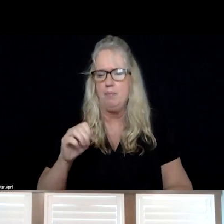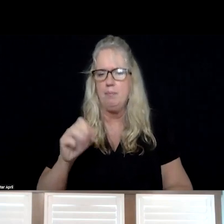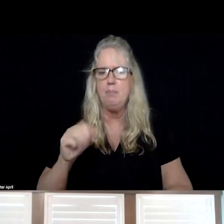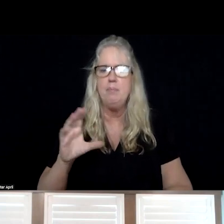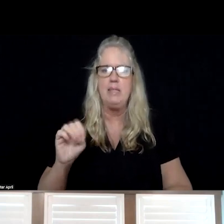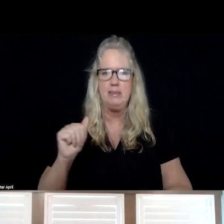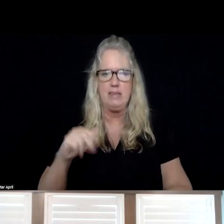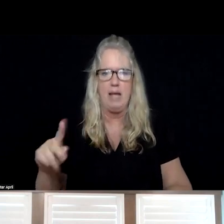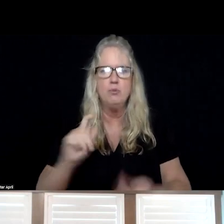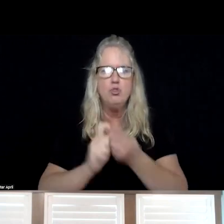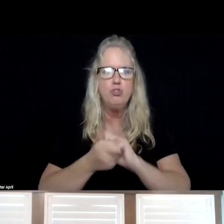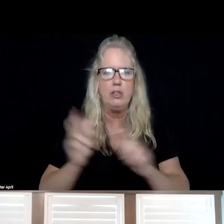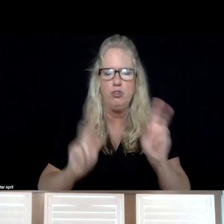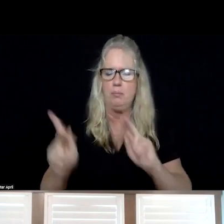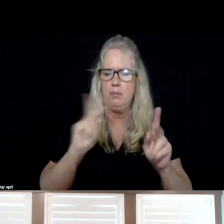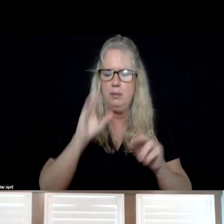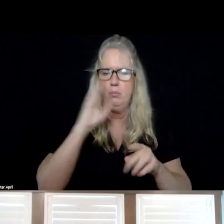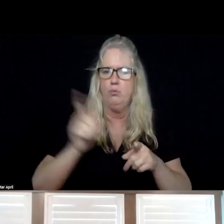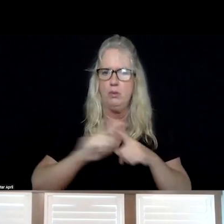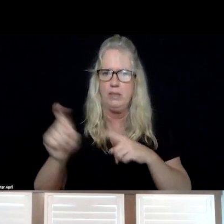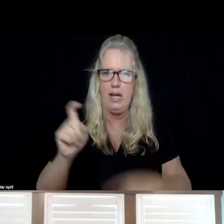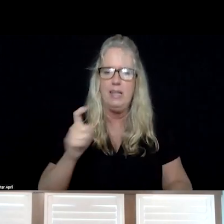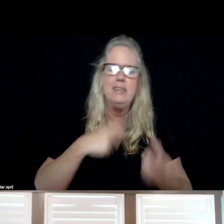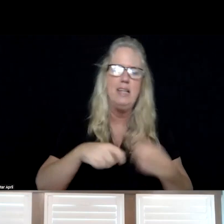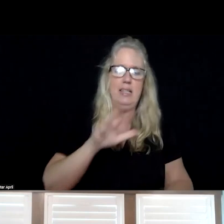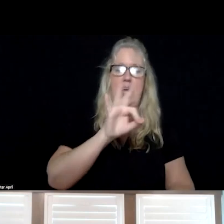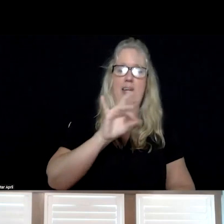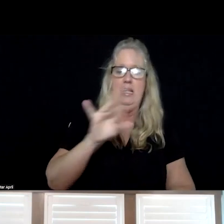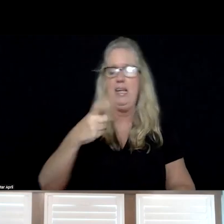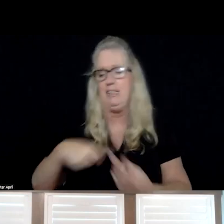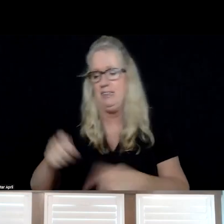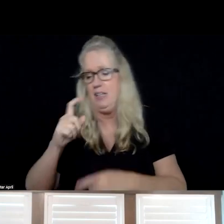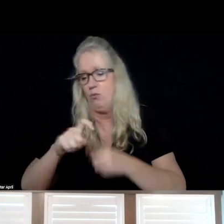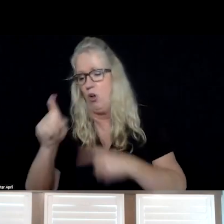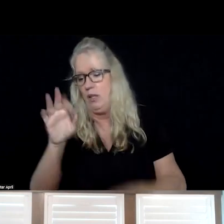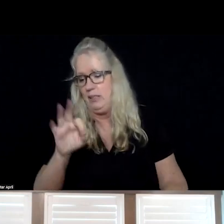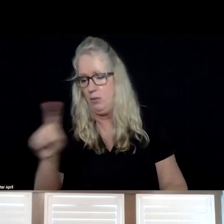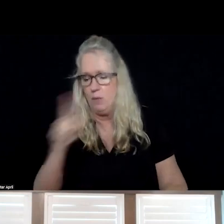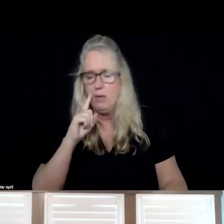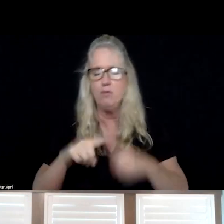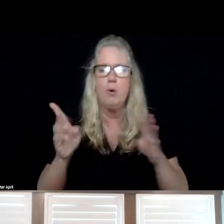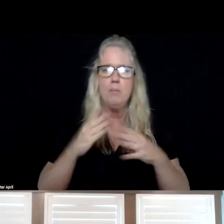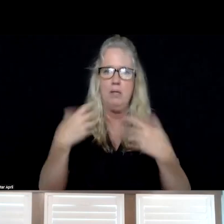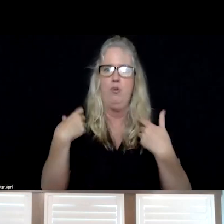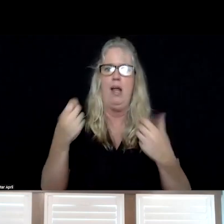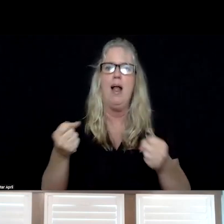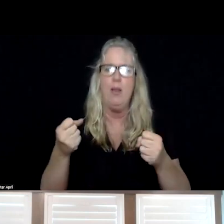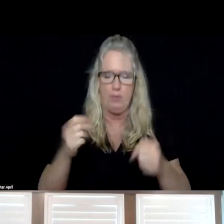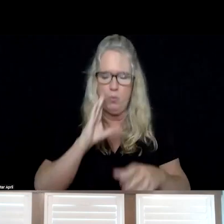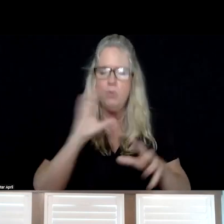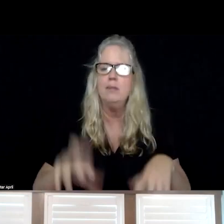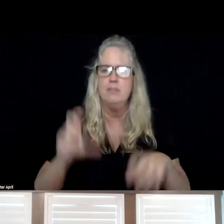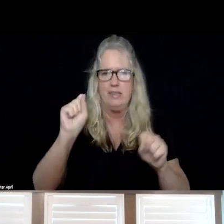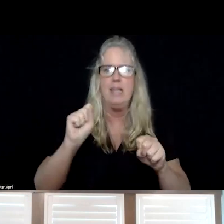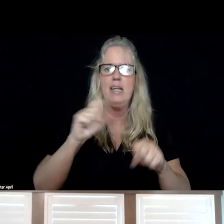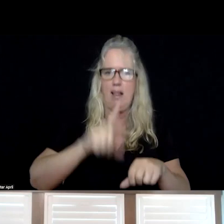people's habits to dial 911, to dial 98 rather than 911 for behavioral health crisis is going to take a long